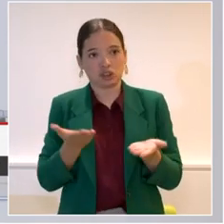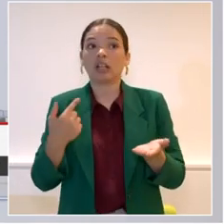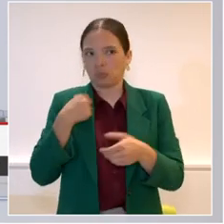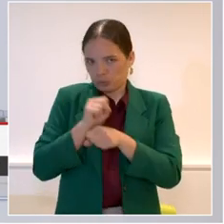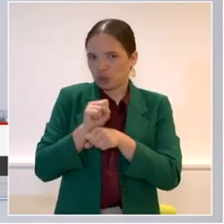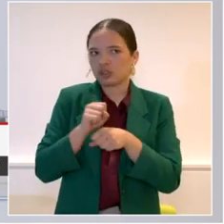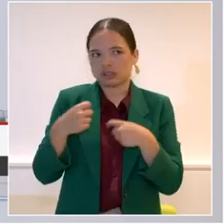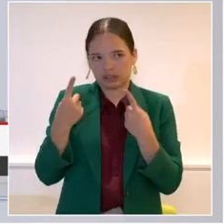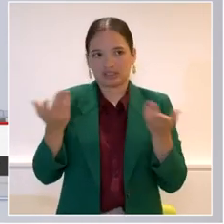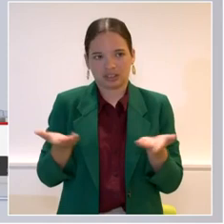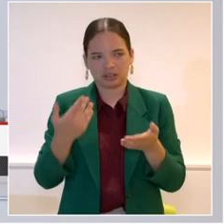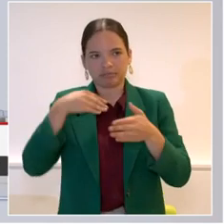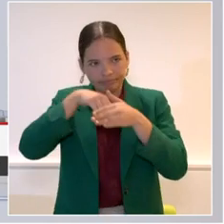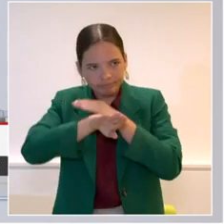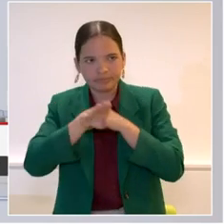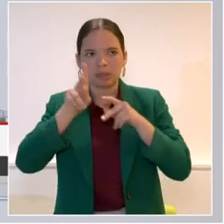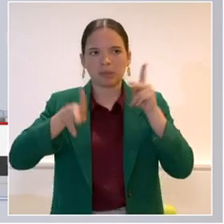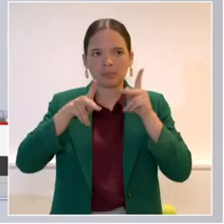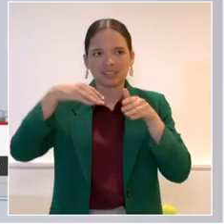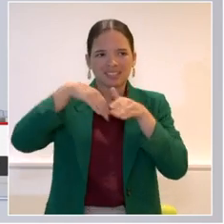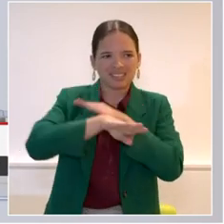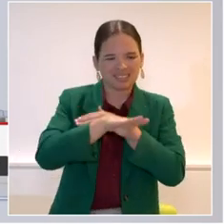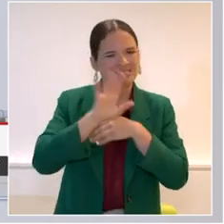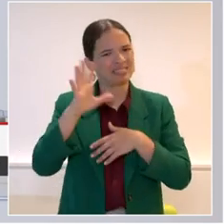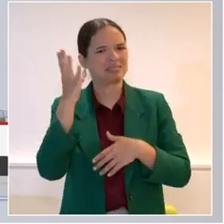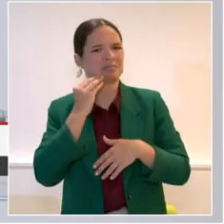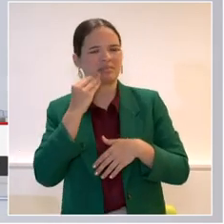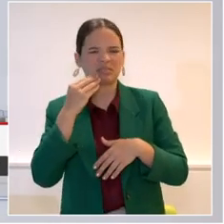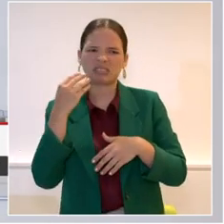doors, many of them are going through tough times. They have